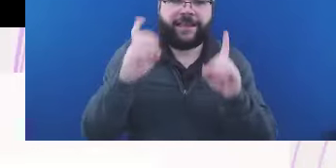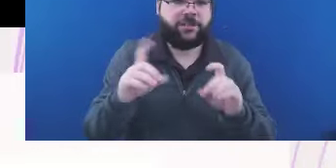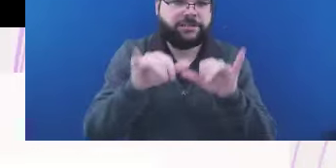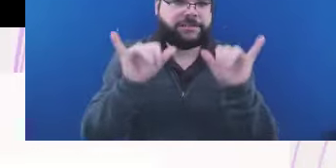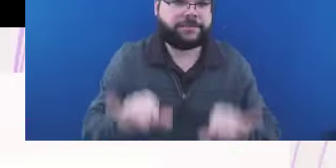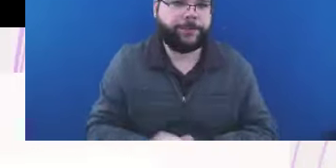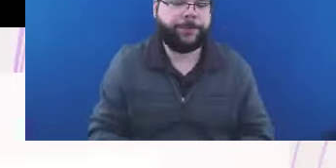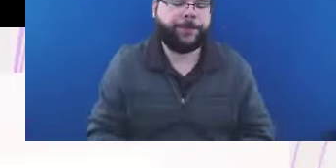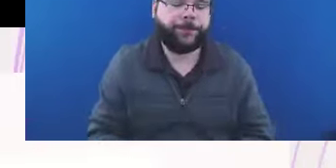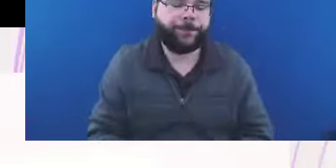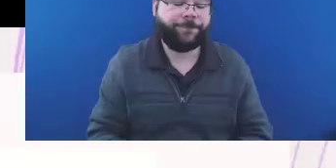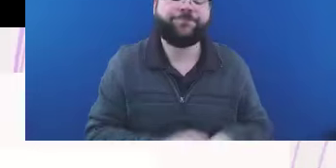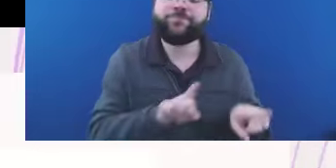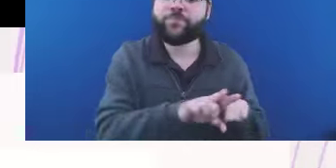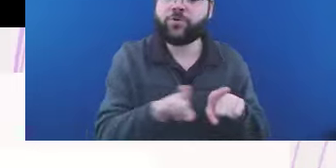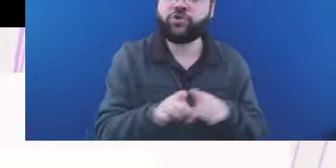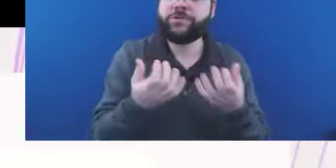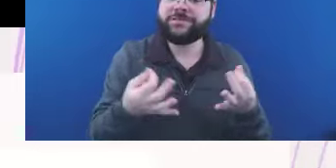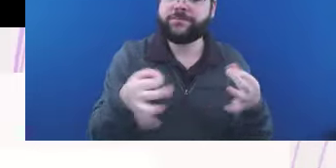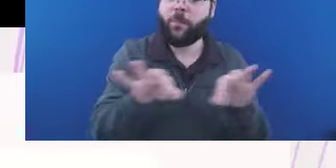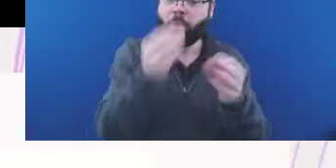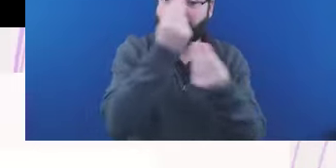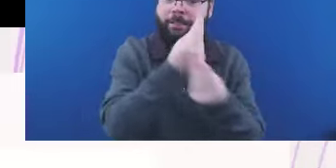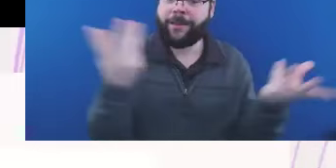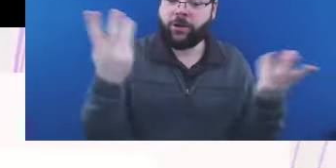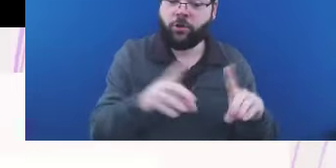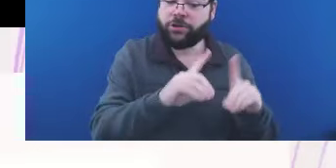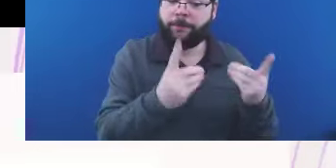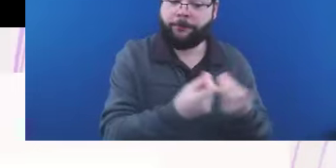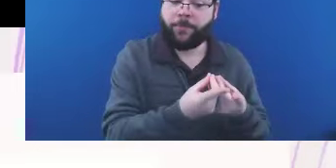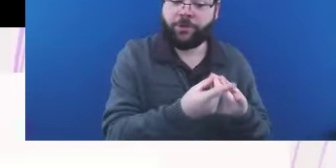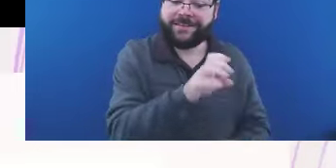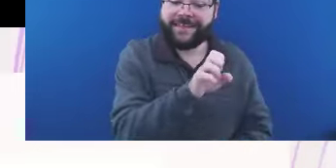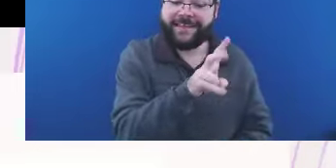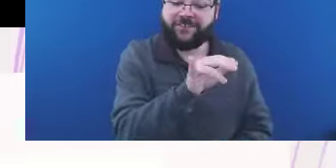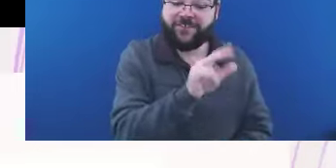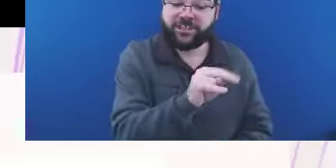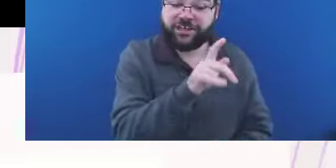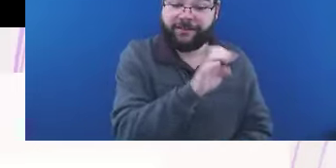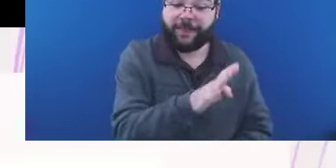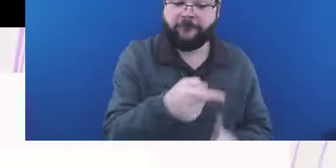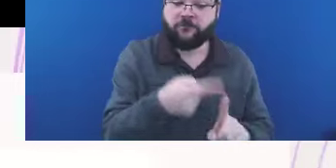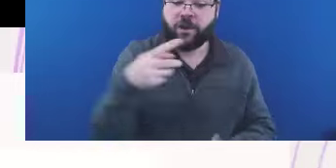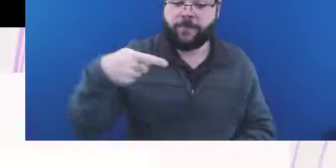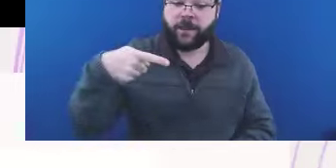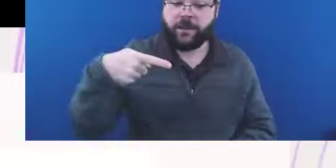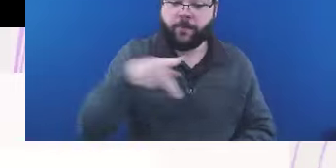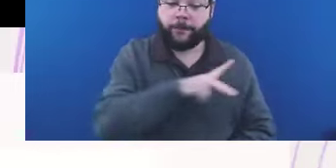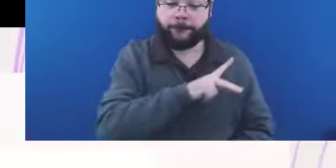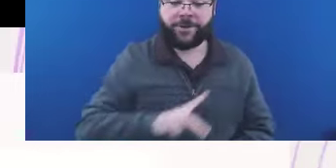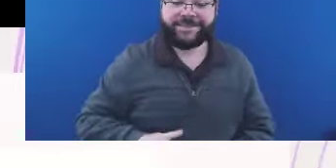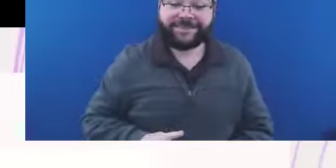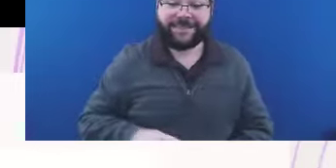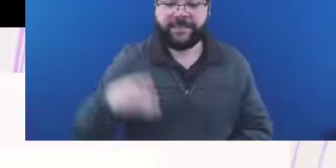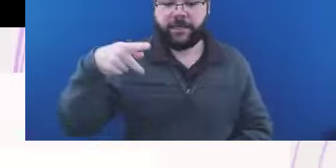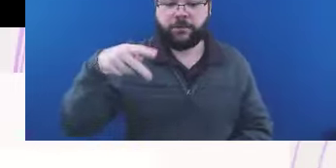I also wanted to note that our partners at the Eviction Lab out of Princeton University recently reported that babies are